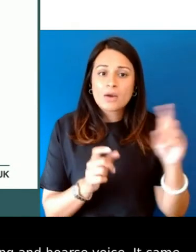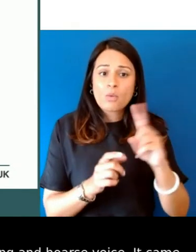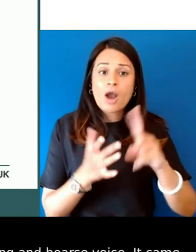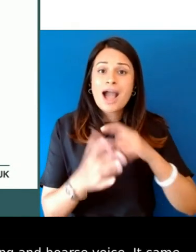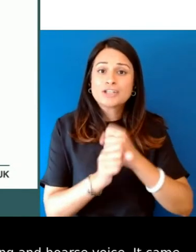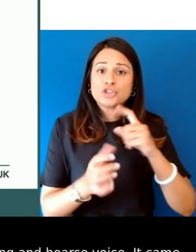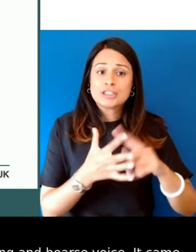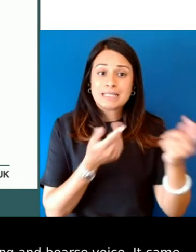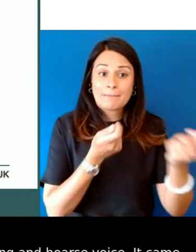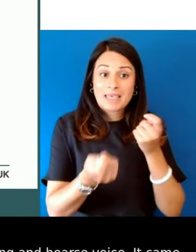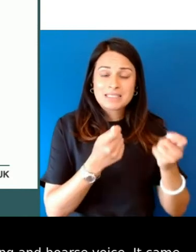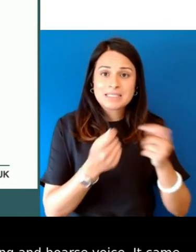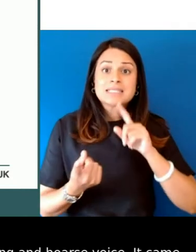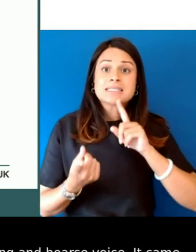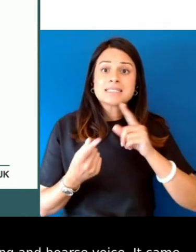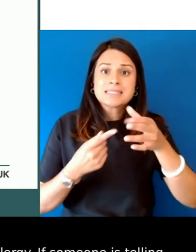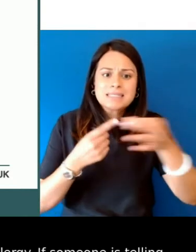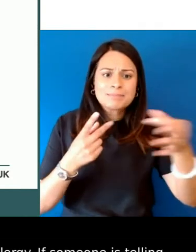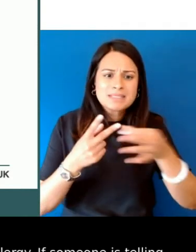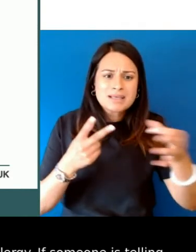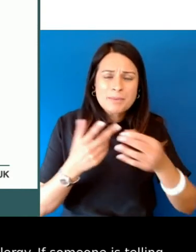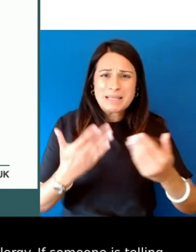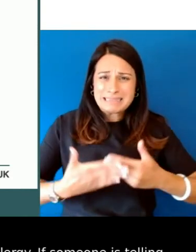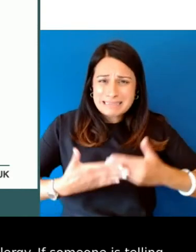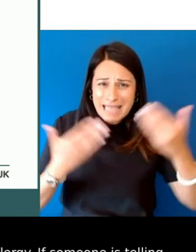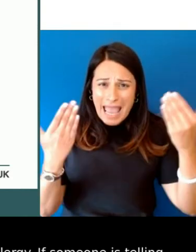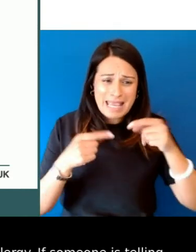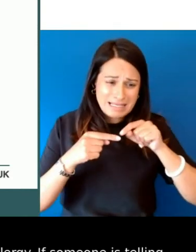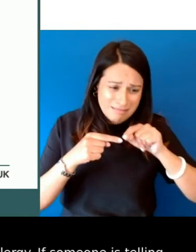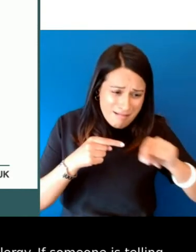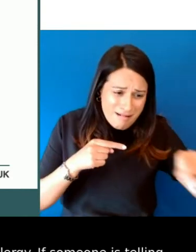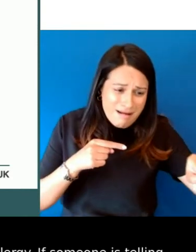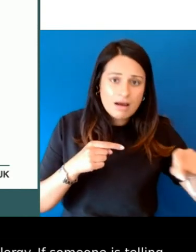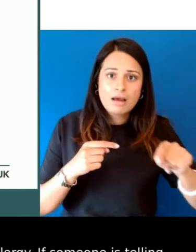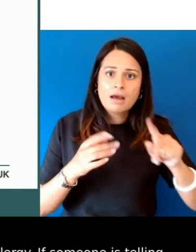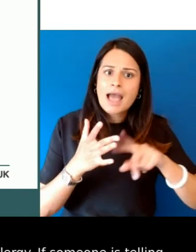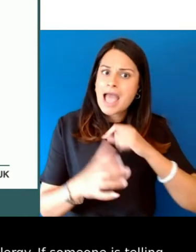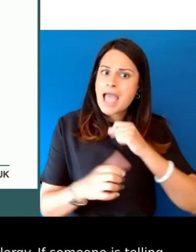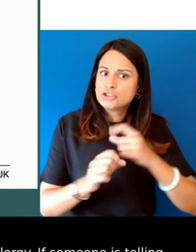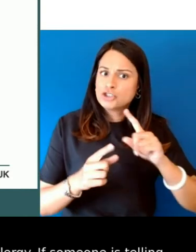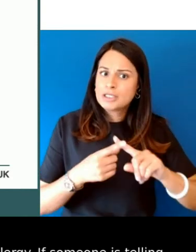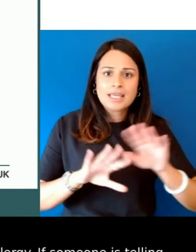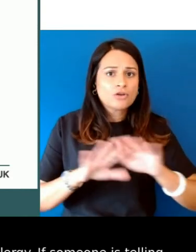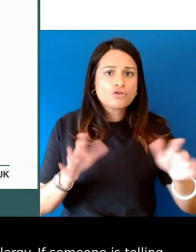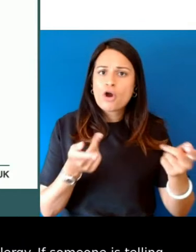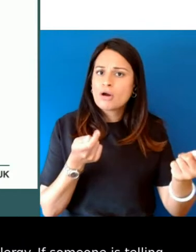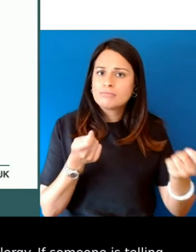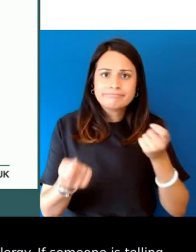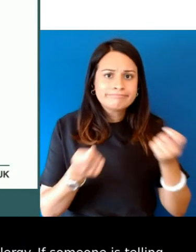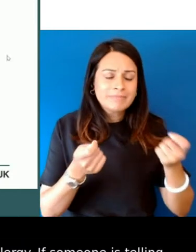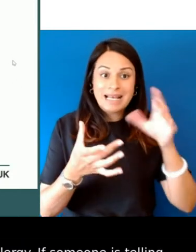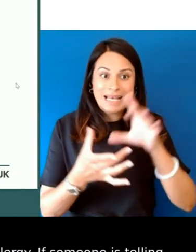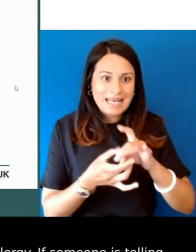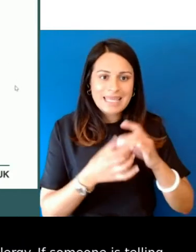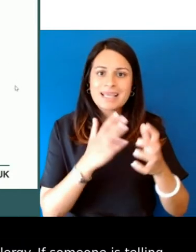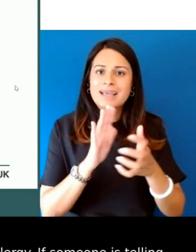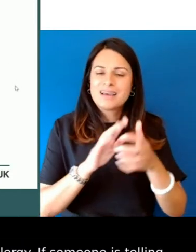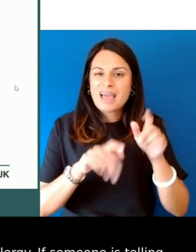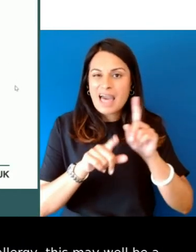symptoms lasted for days then you need to think this is an allergy this may well be a virus or spontaneous urticaria